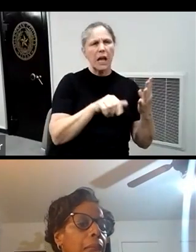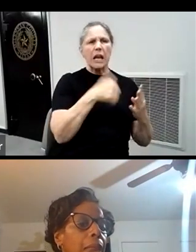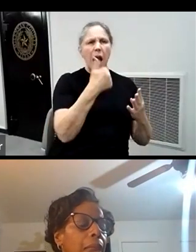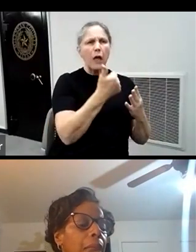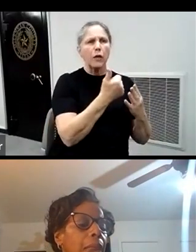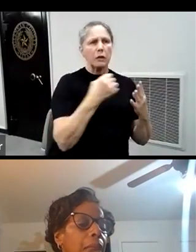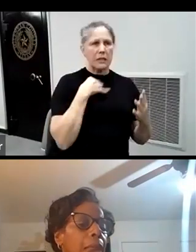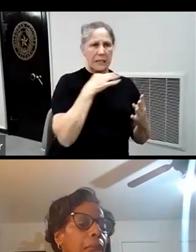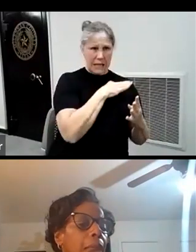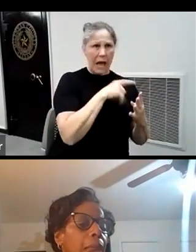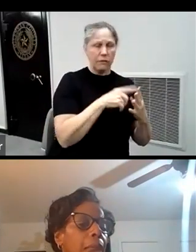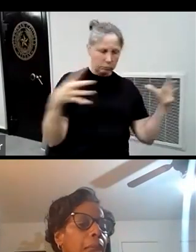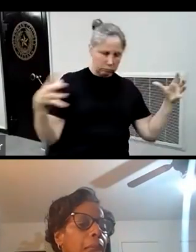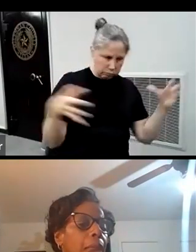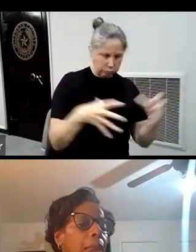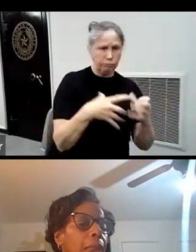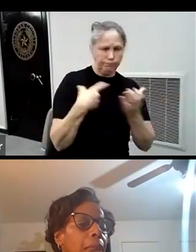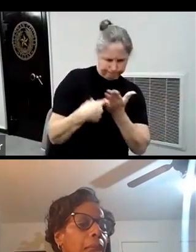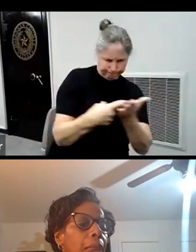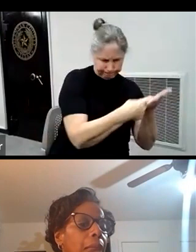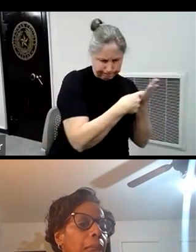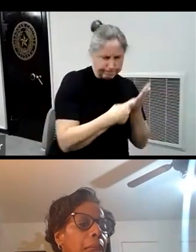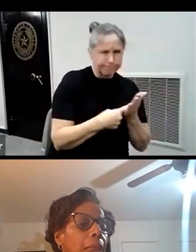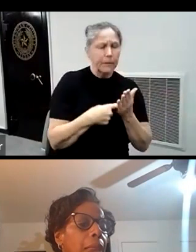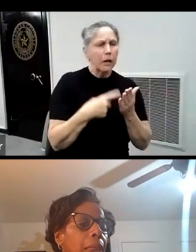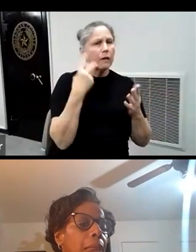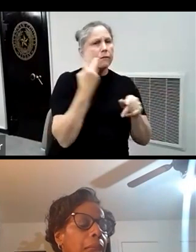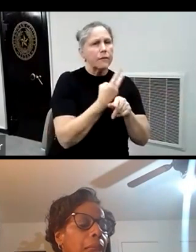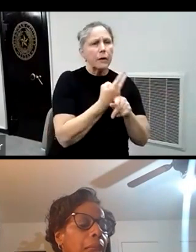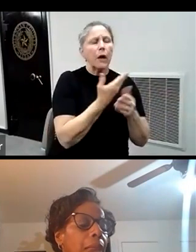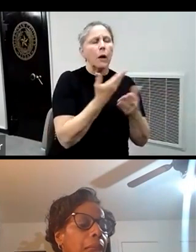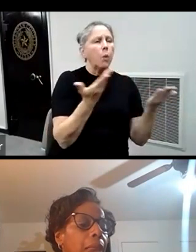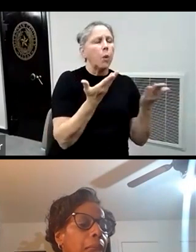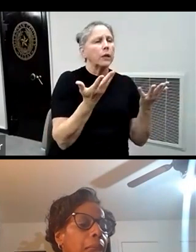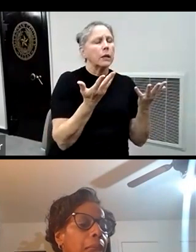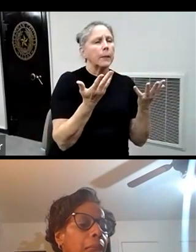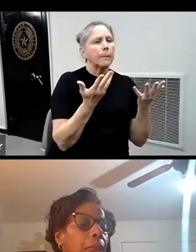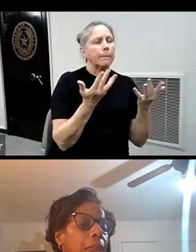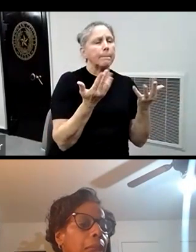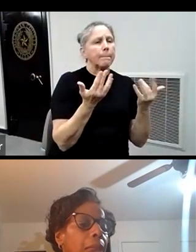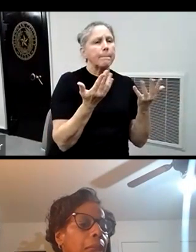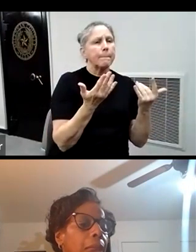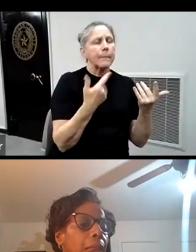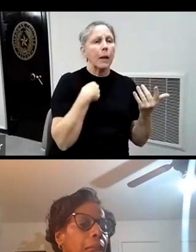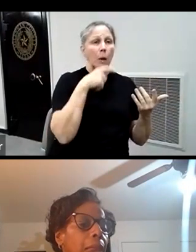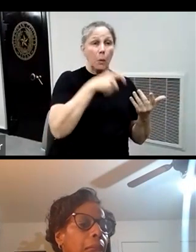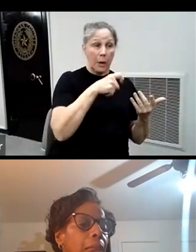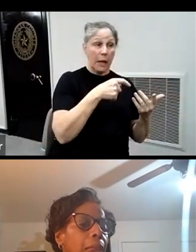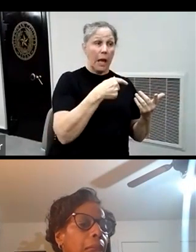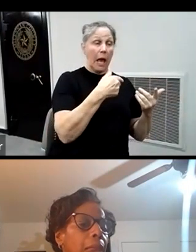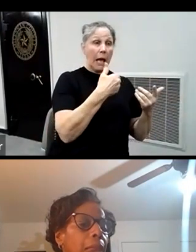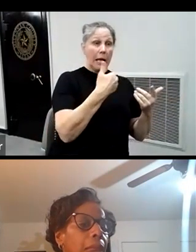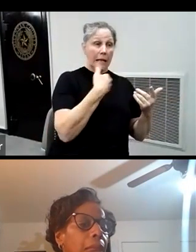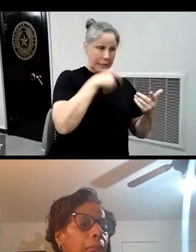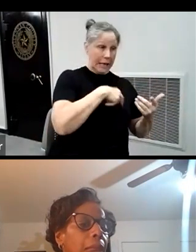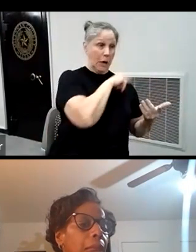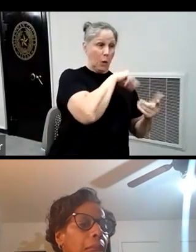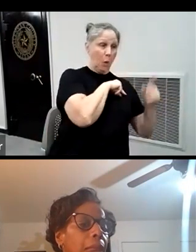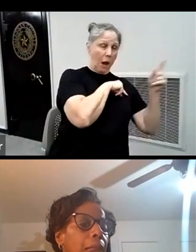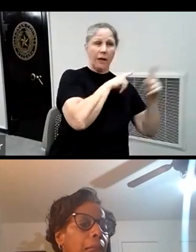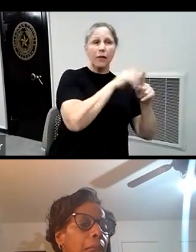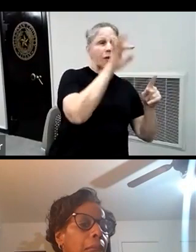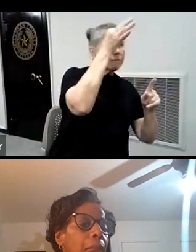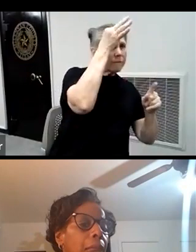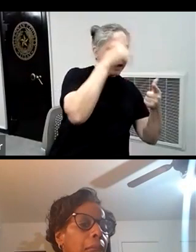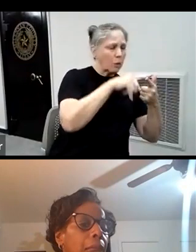staff, kind of scope in on all the things that we may qualify, whether it's through federal,